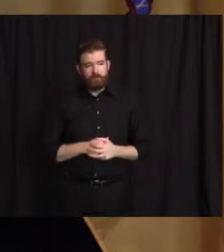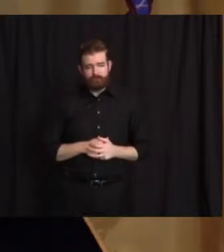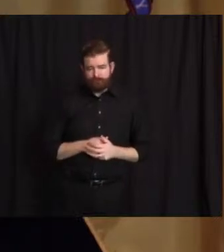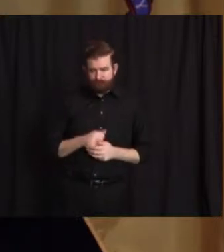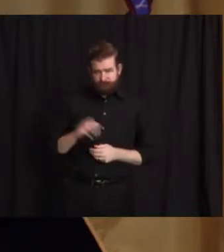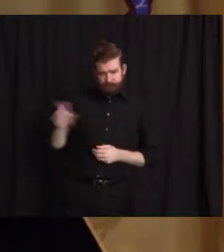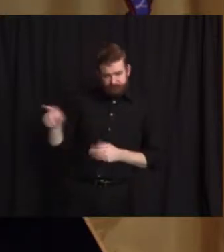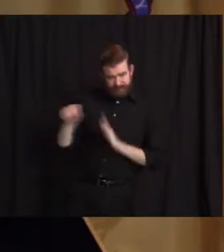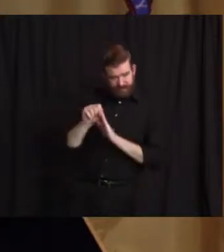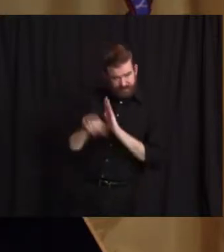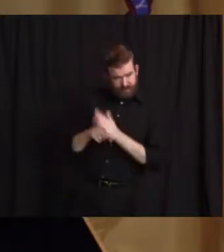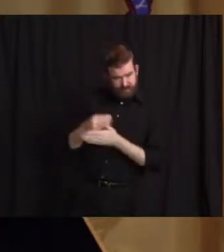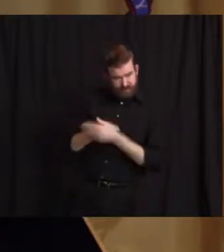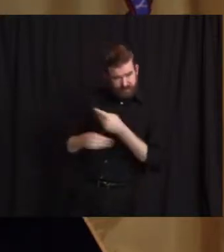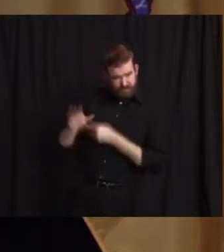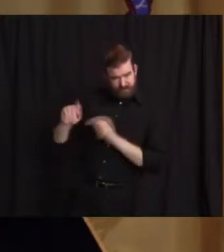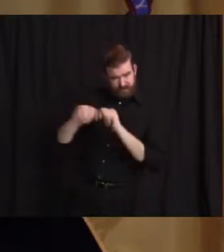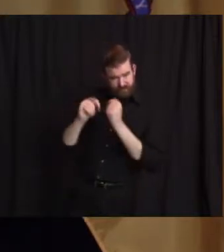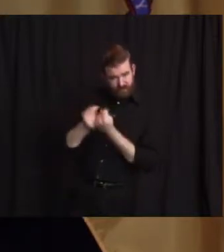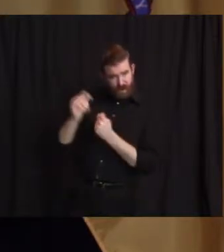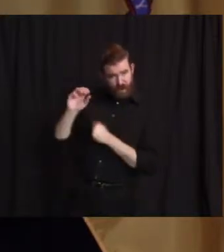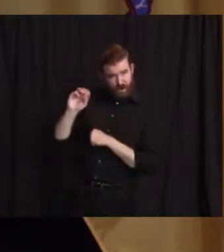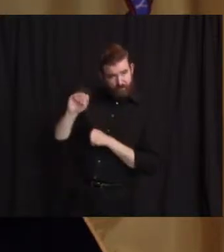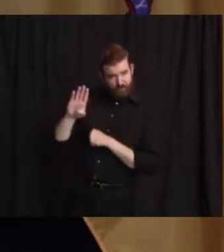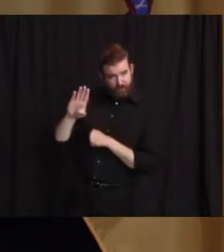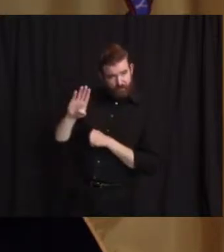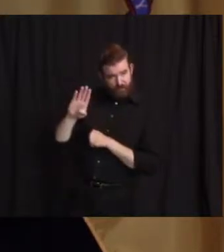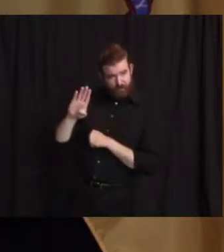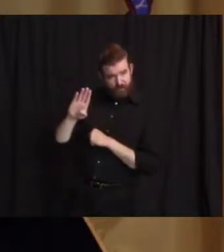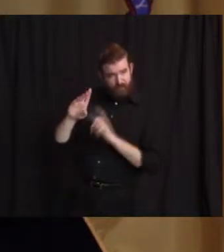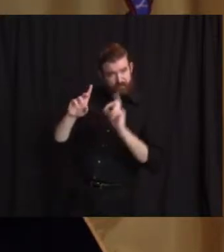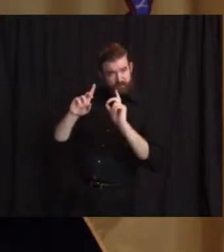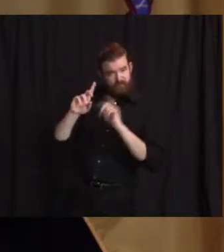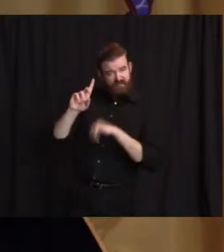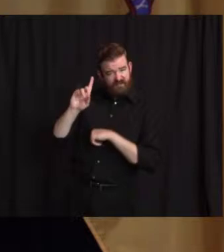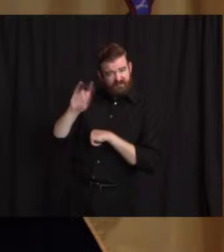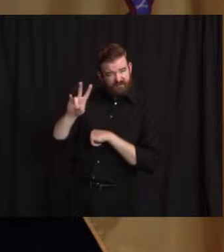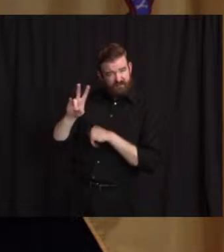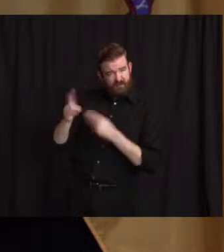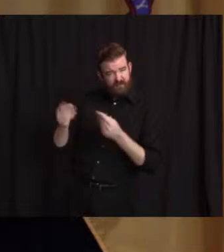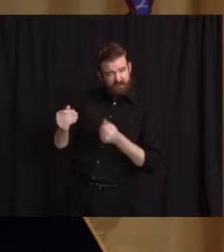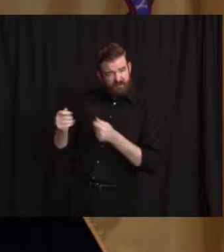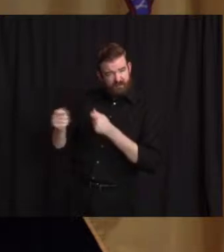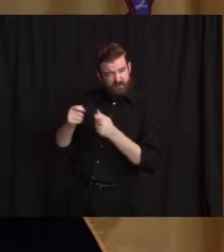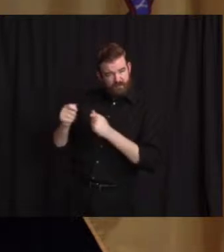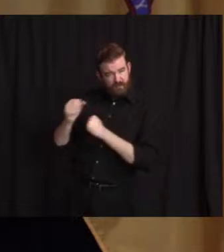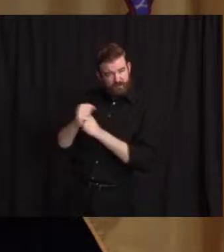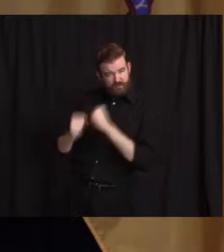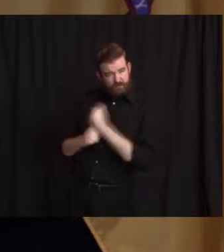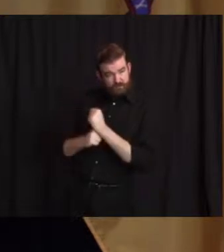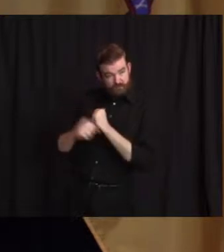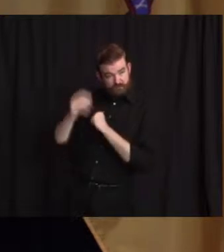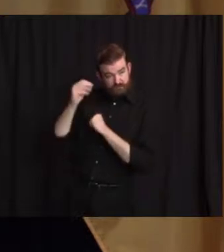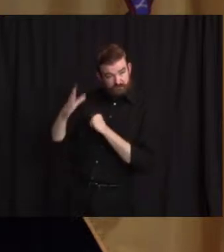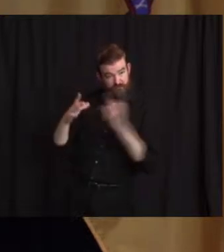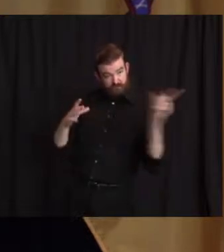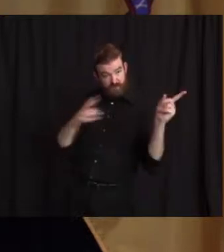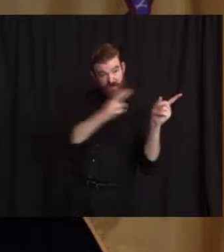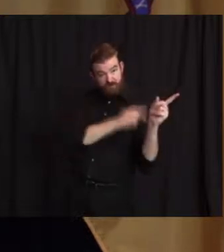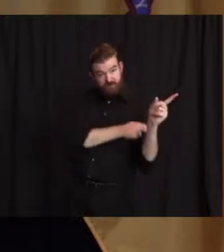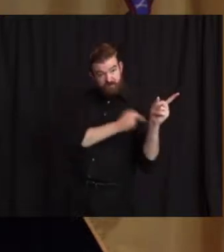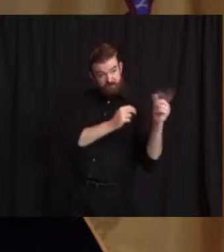Property, at Division of Property Management and Construction, we could not have built out those hospitals and those sites. We could not have